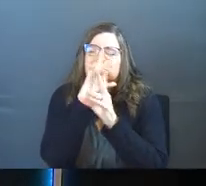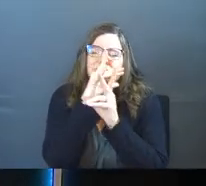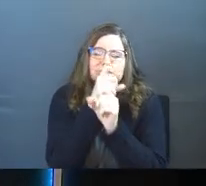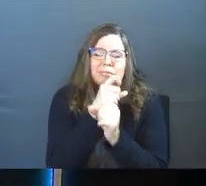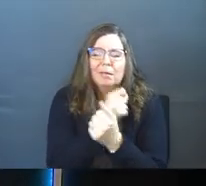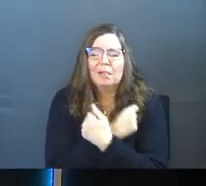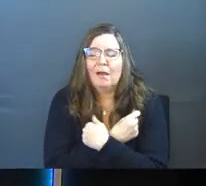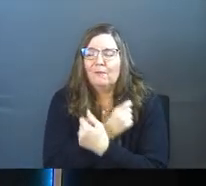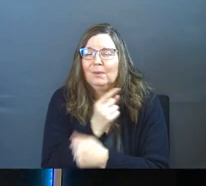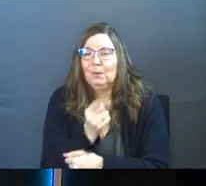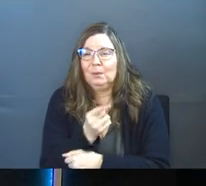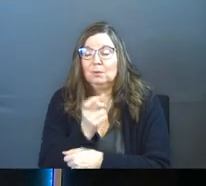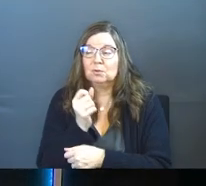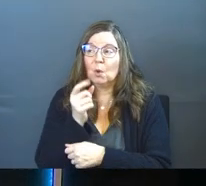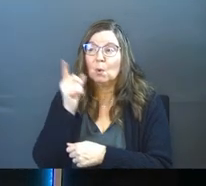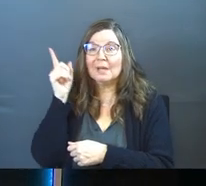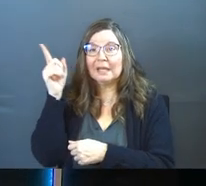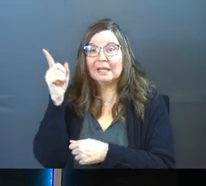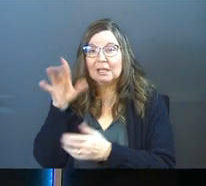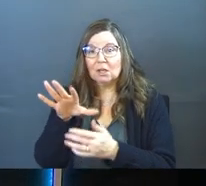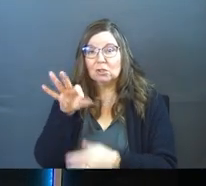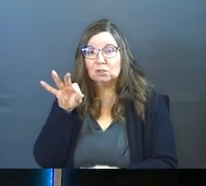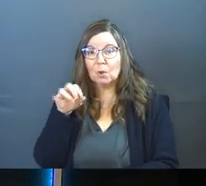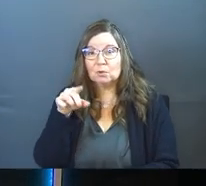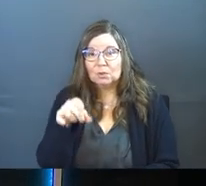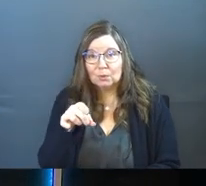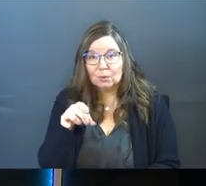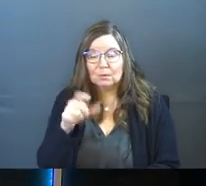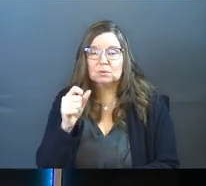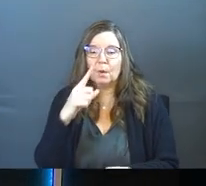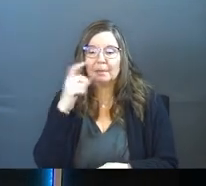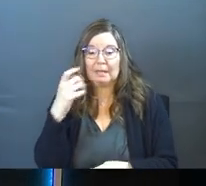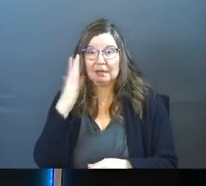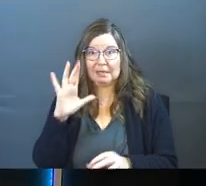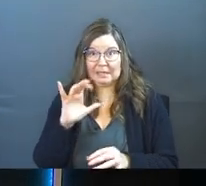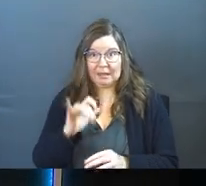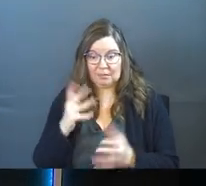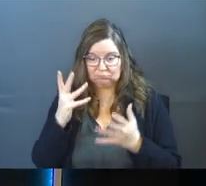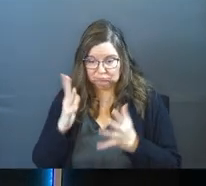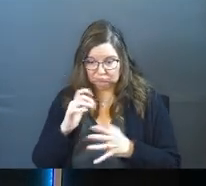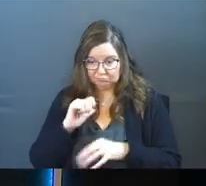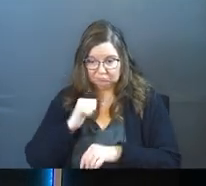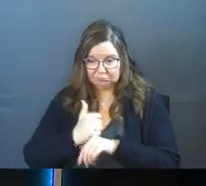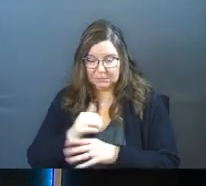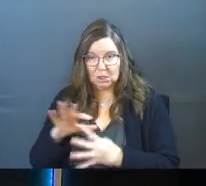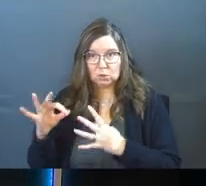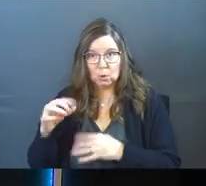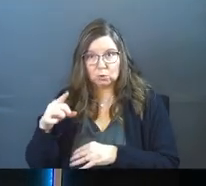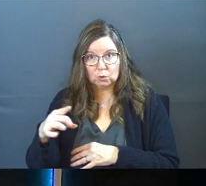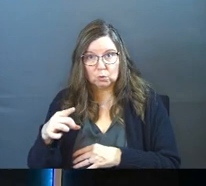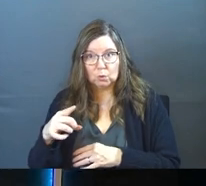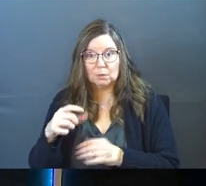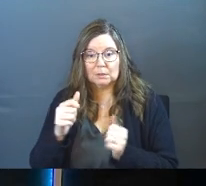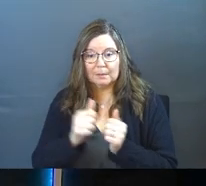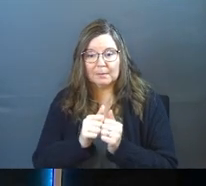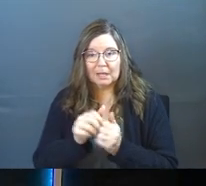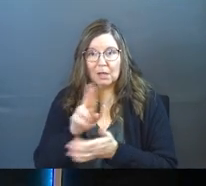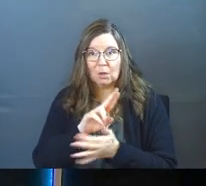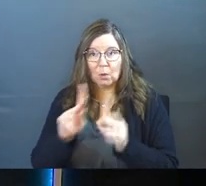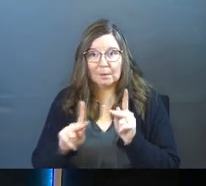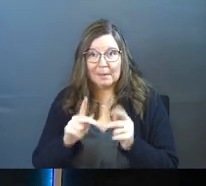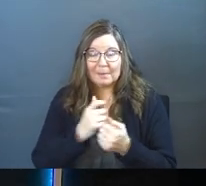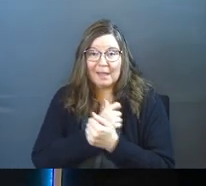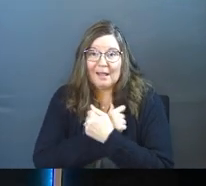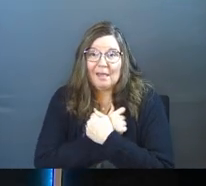crazy in love with you. And so he chose you, right? So since God did that, since he chose you to be the holy people